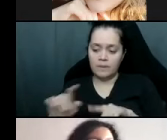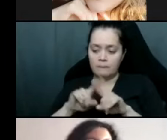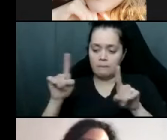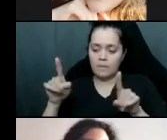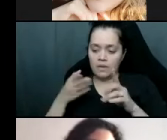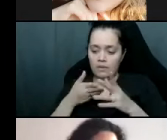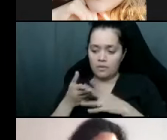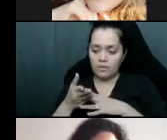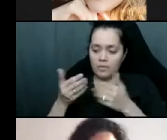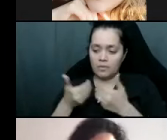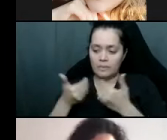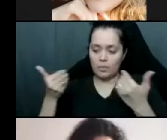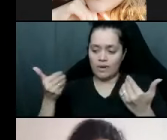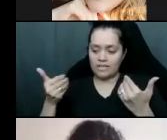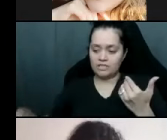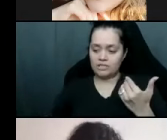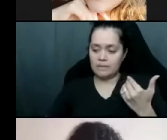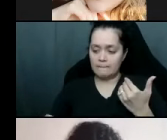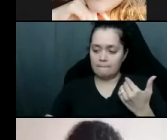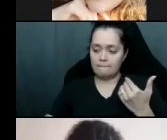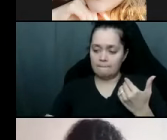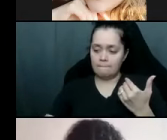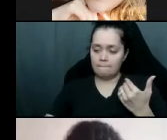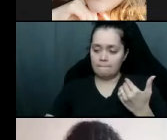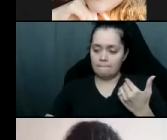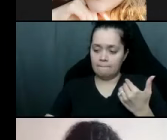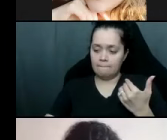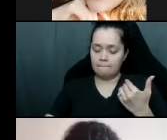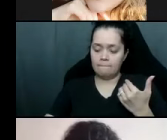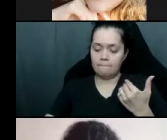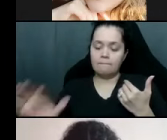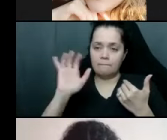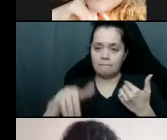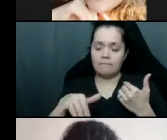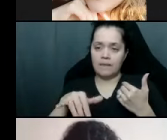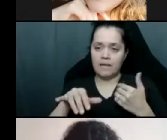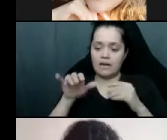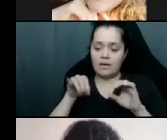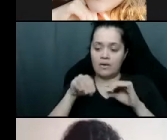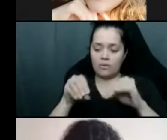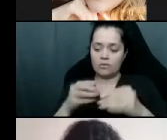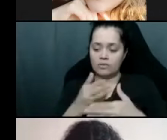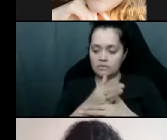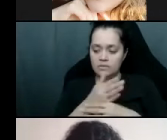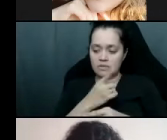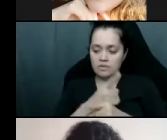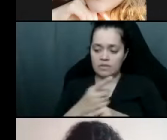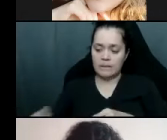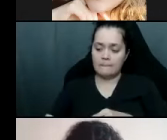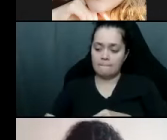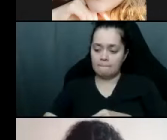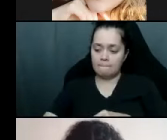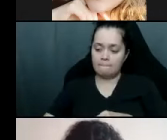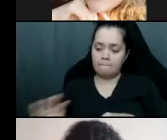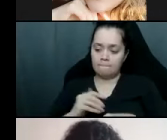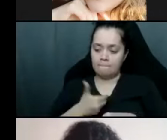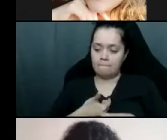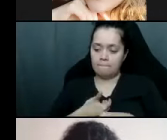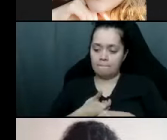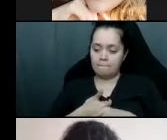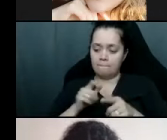through separation, that Atlantic Ocean is in between, right? Our language